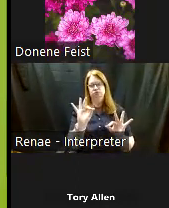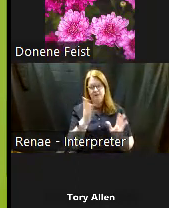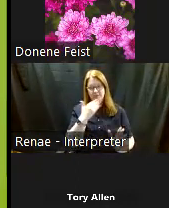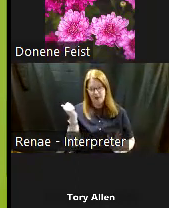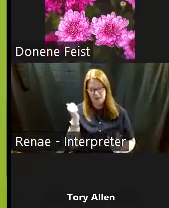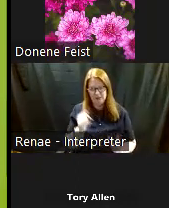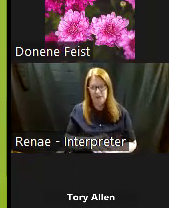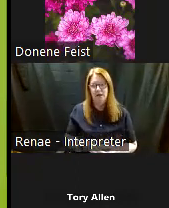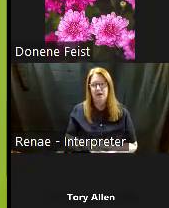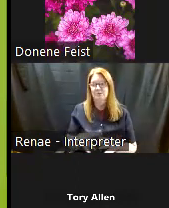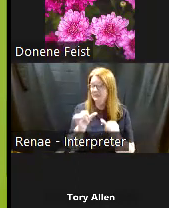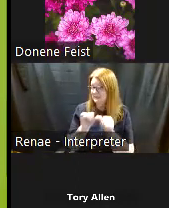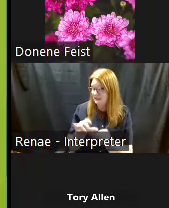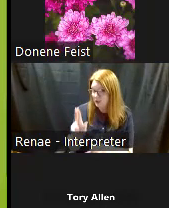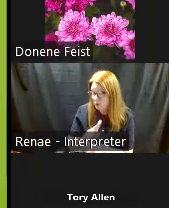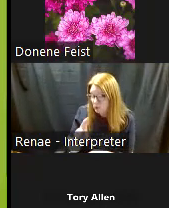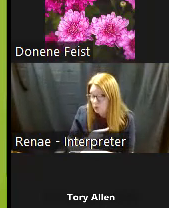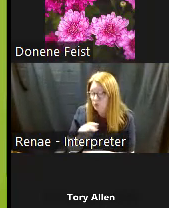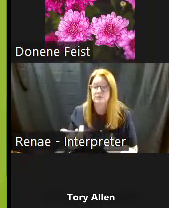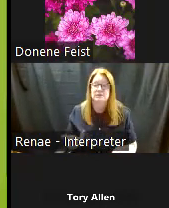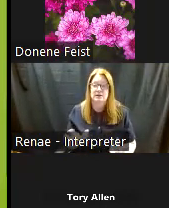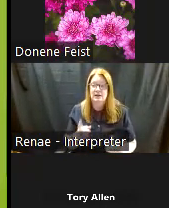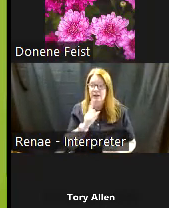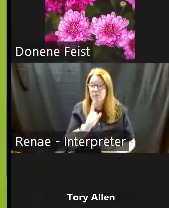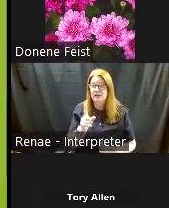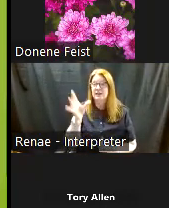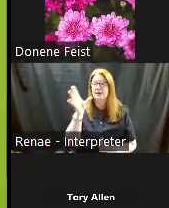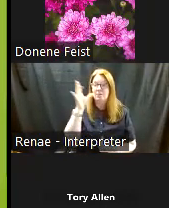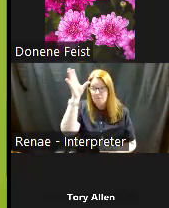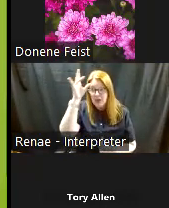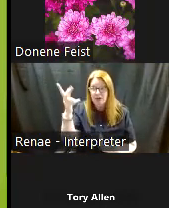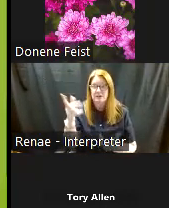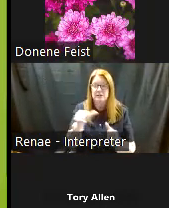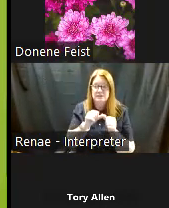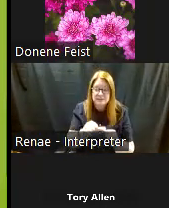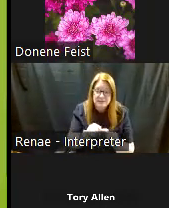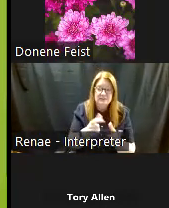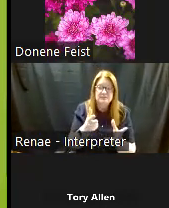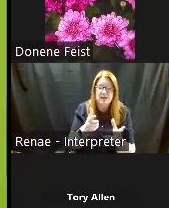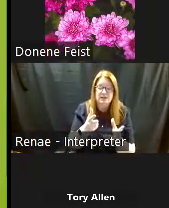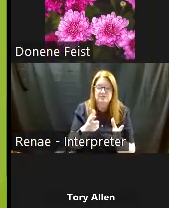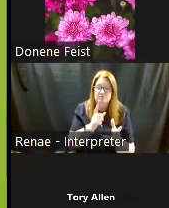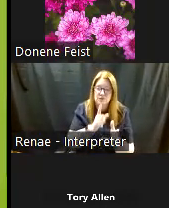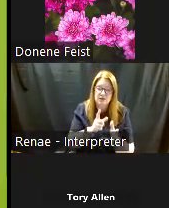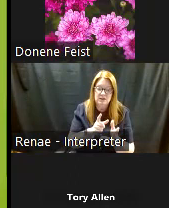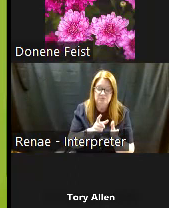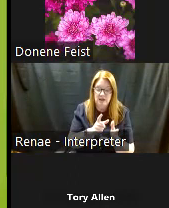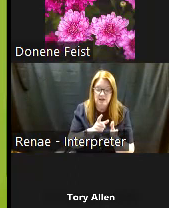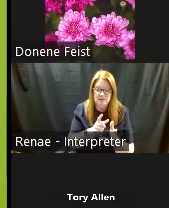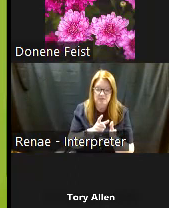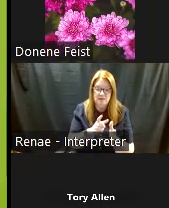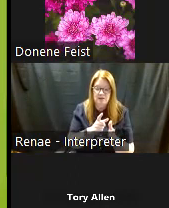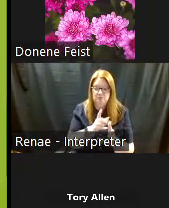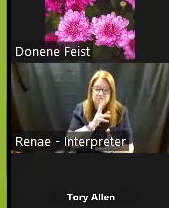use and parents just continually and constantly talking and kind of just bombarding your babies with words and